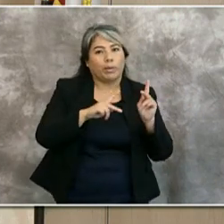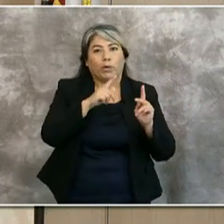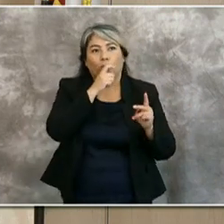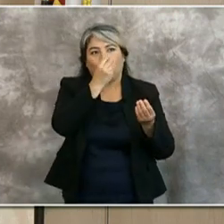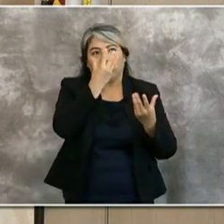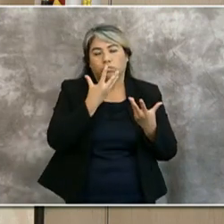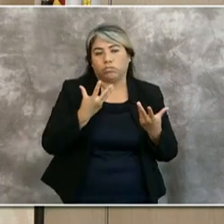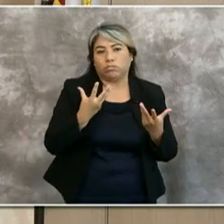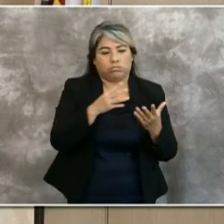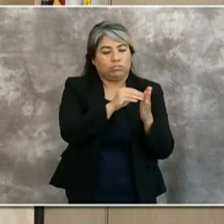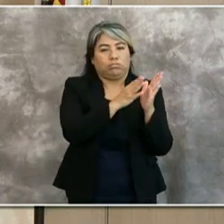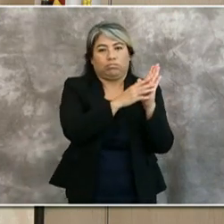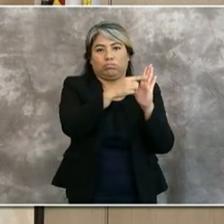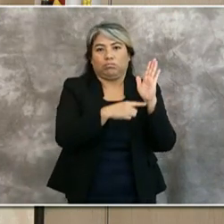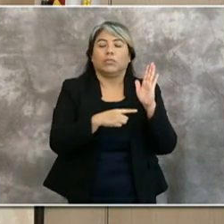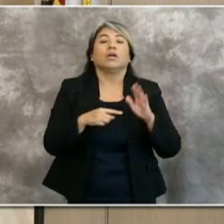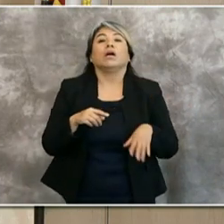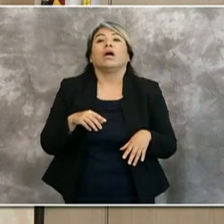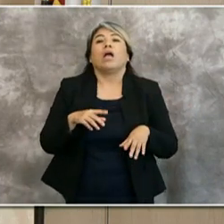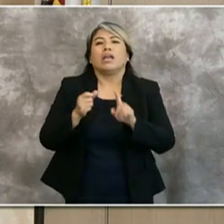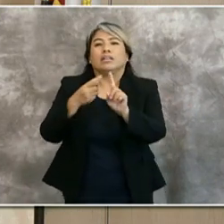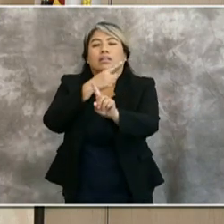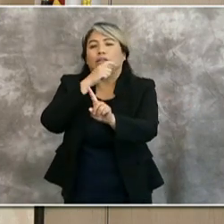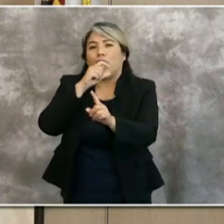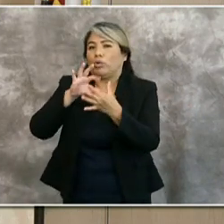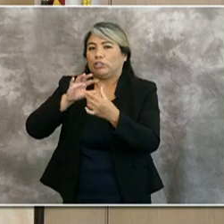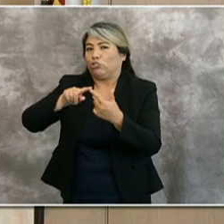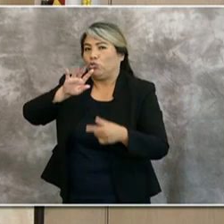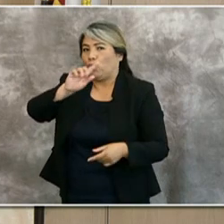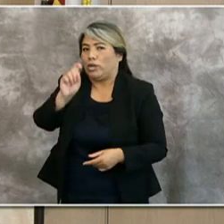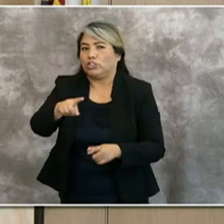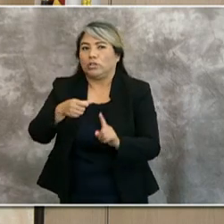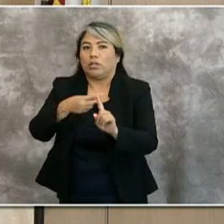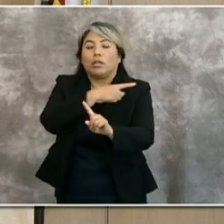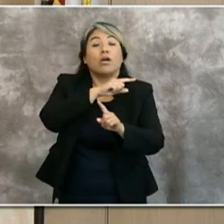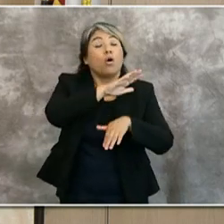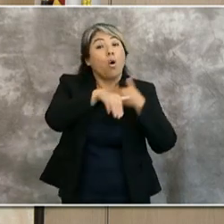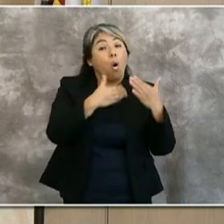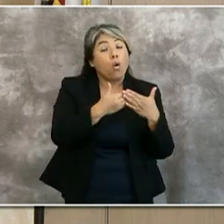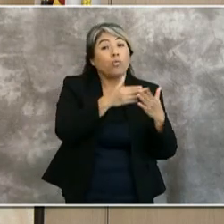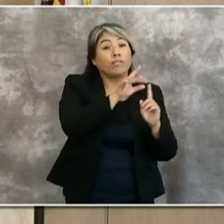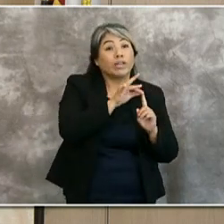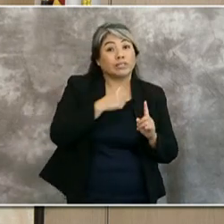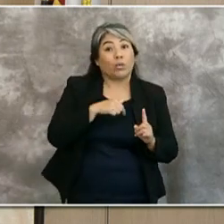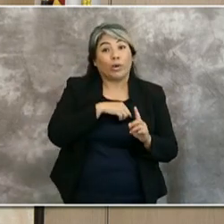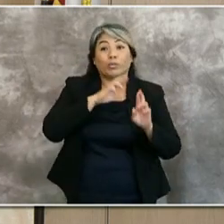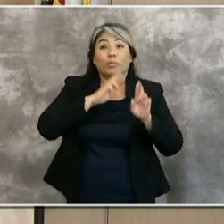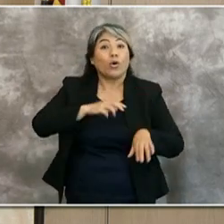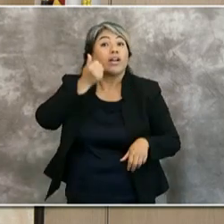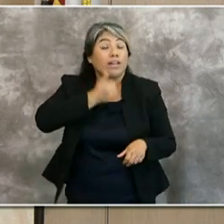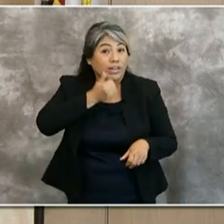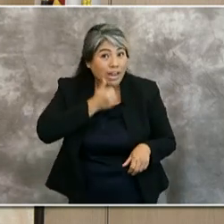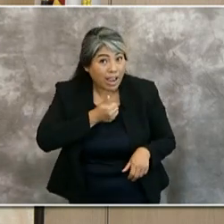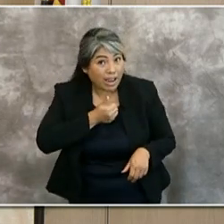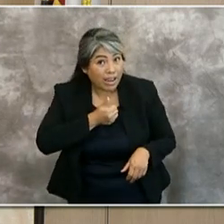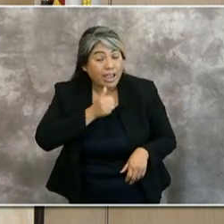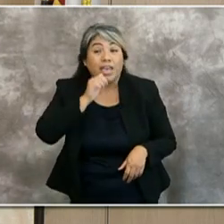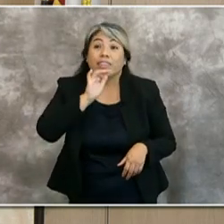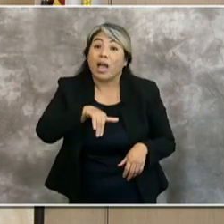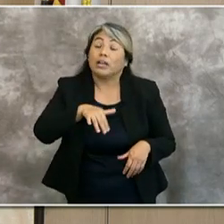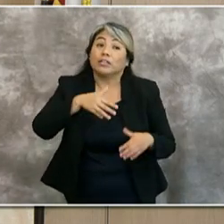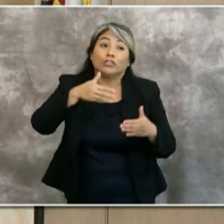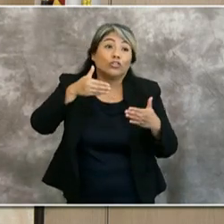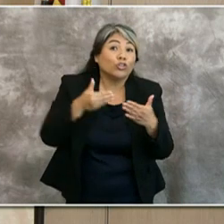And just as an aside and not related to your question, all of the cases that we report every day are